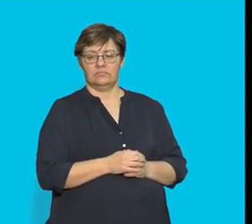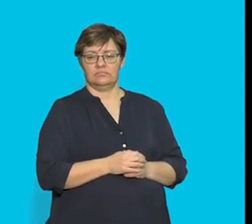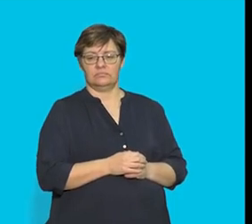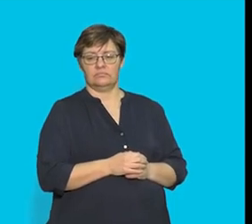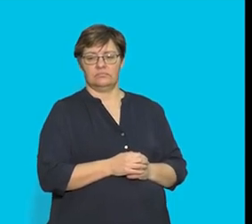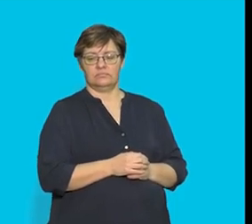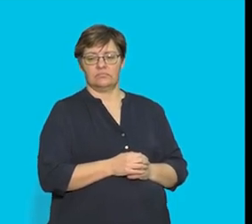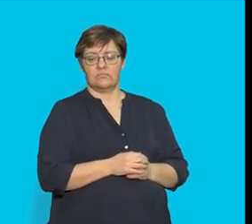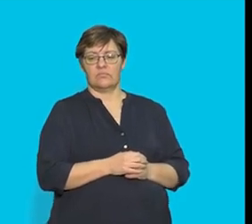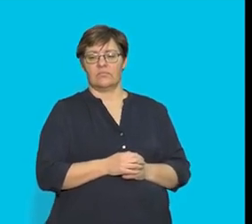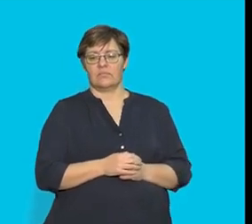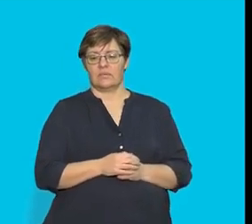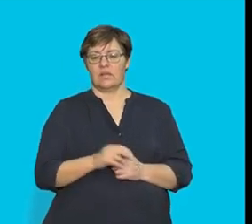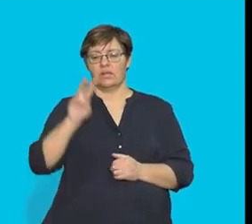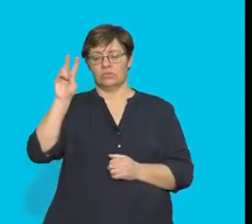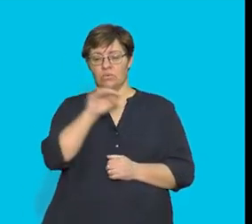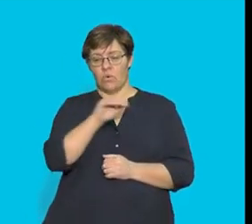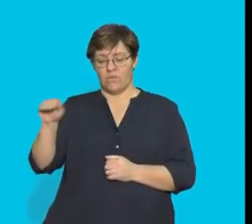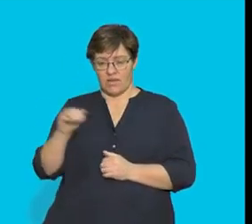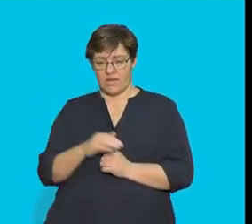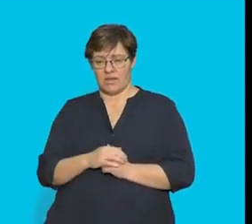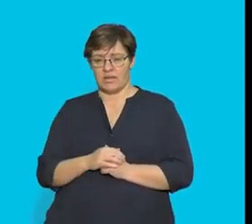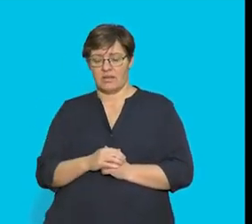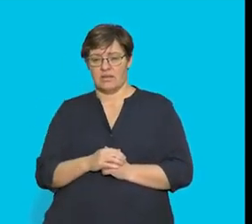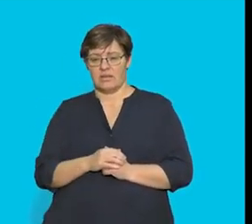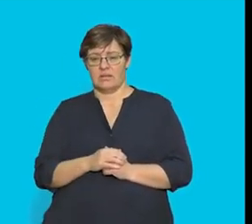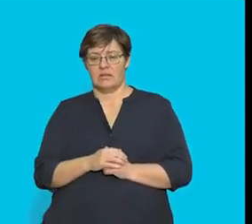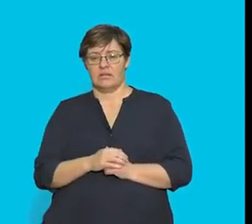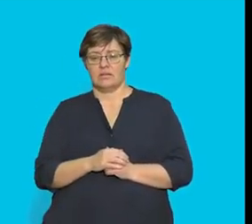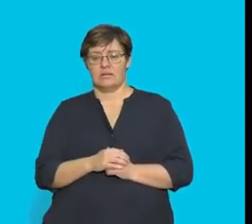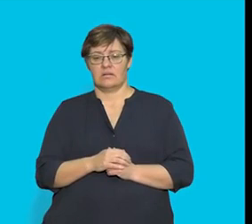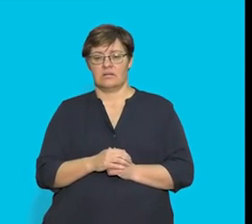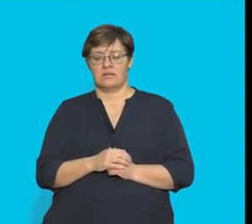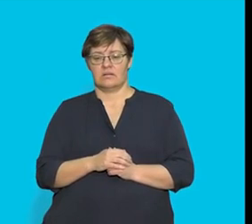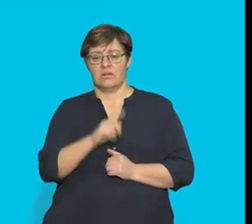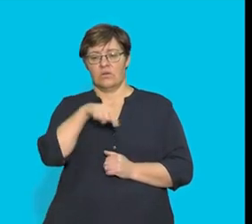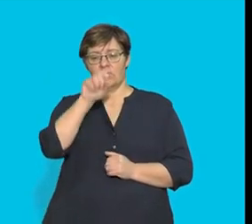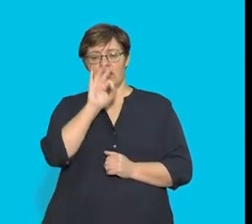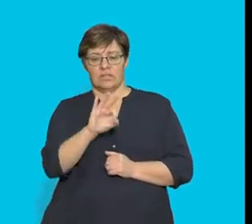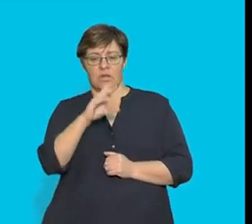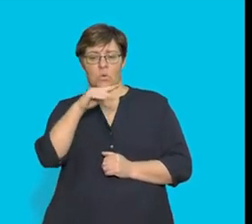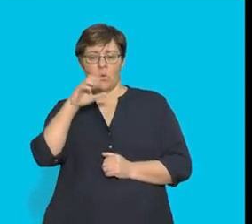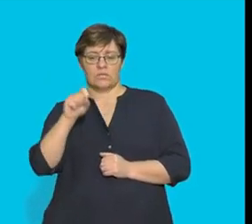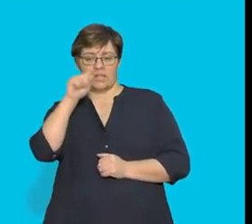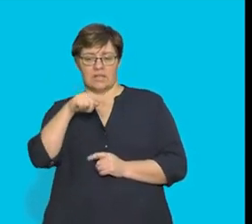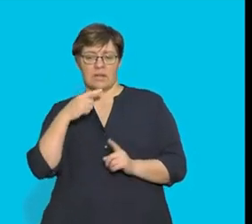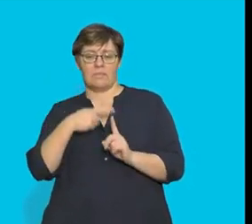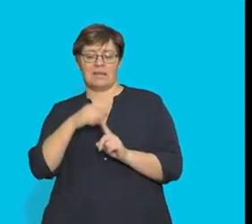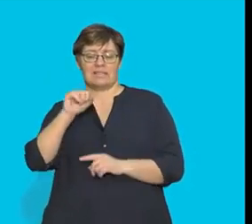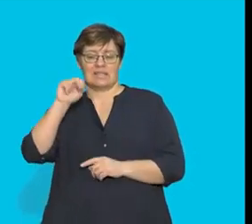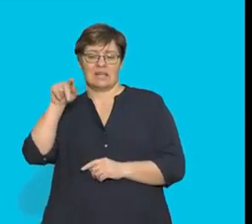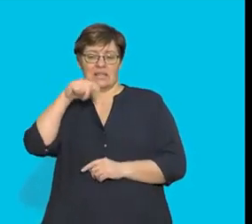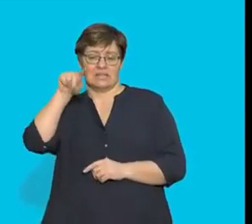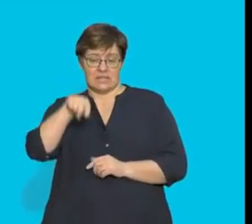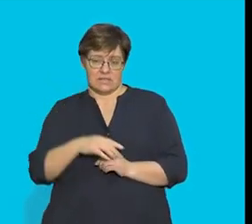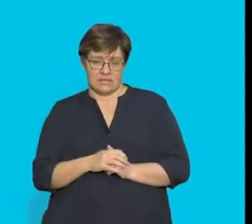we swapped it around, so it's going to be 2 over the numerator and the denominator are going to move around, so times 2 over root 3 cos theta plus sine of